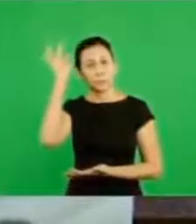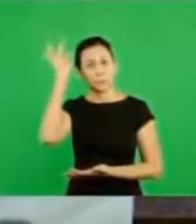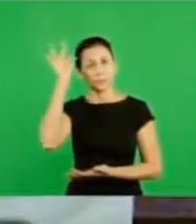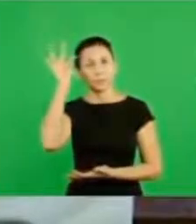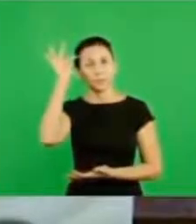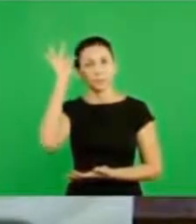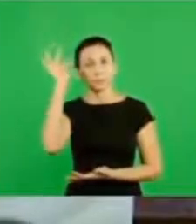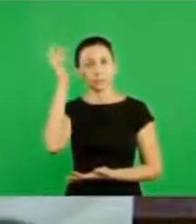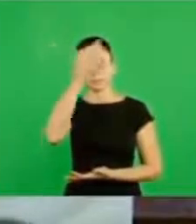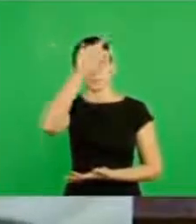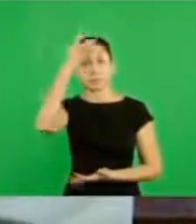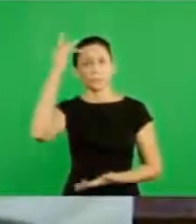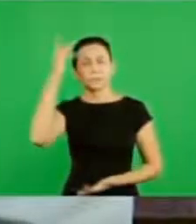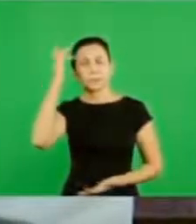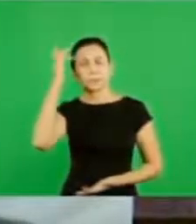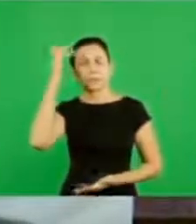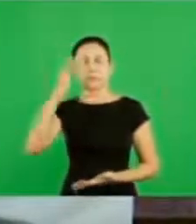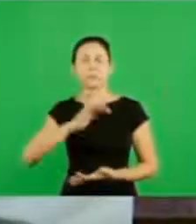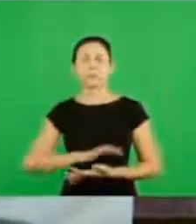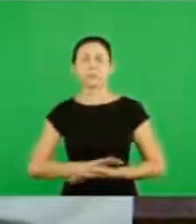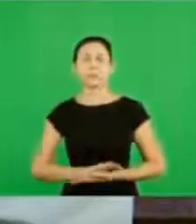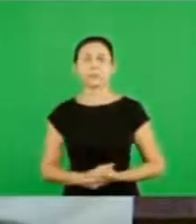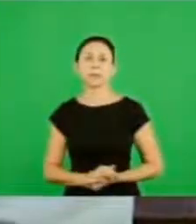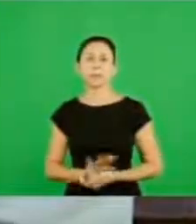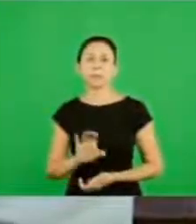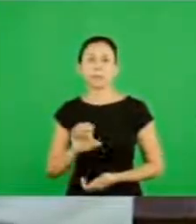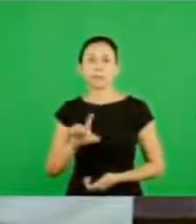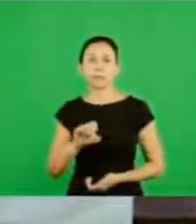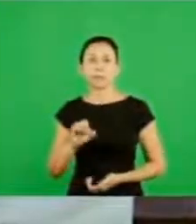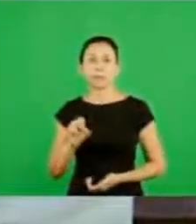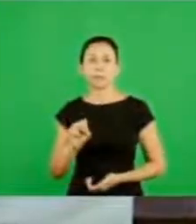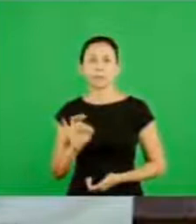without the presence was existentialism